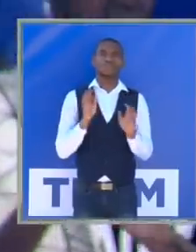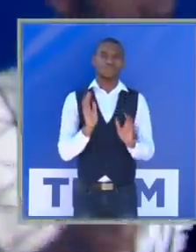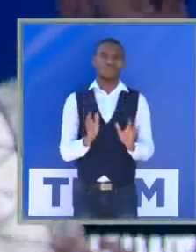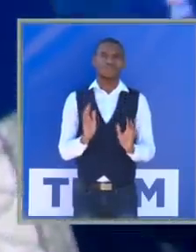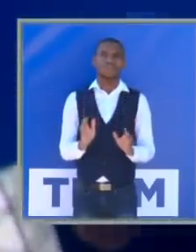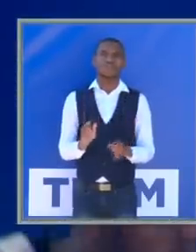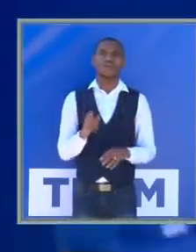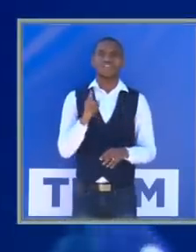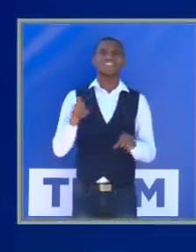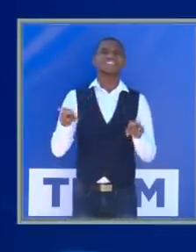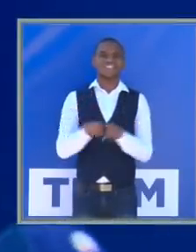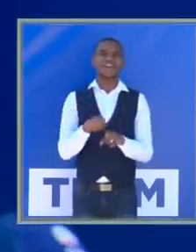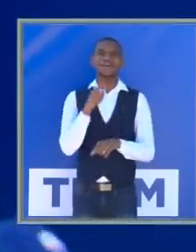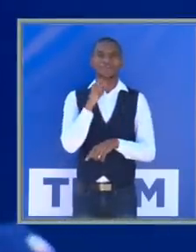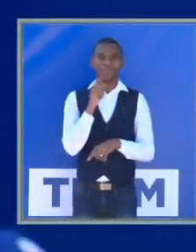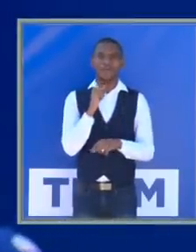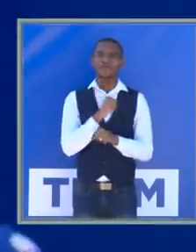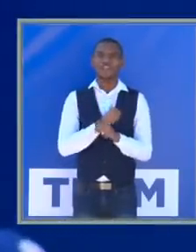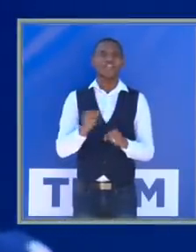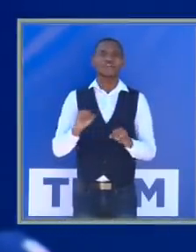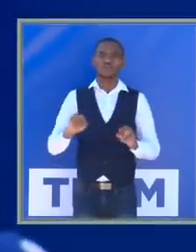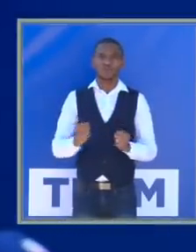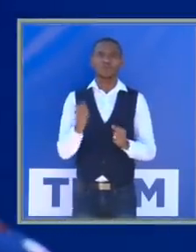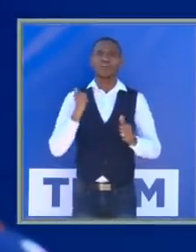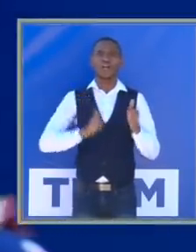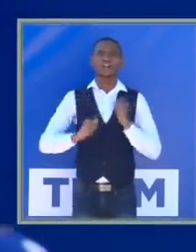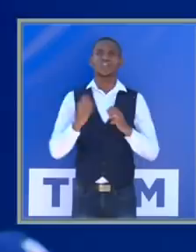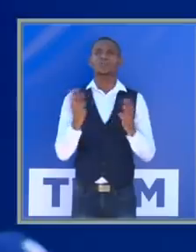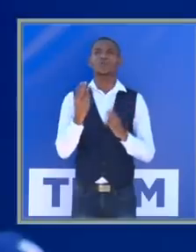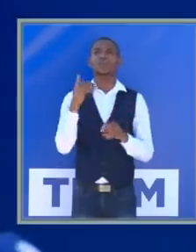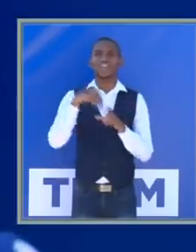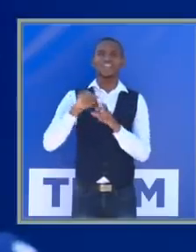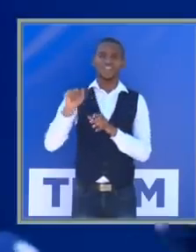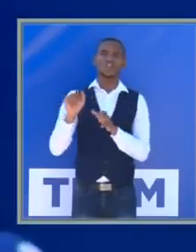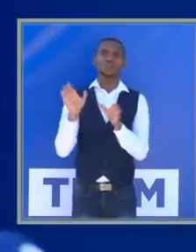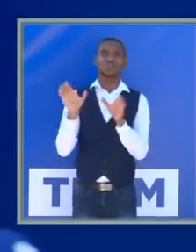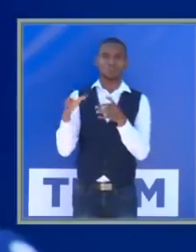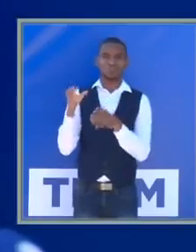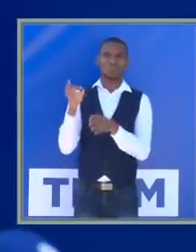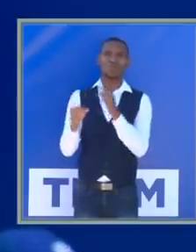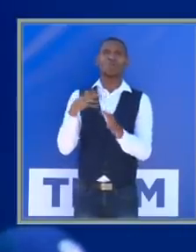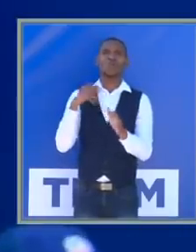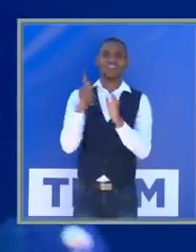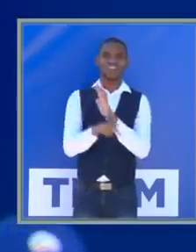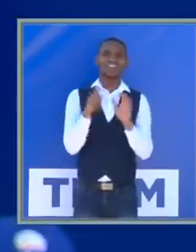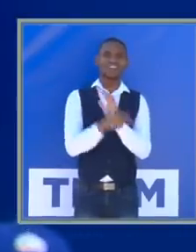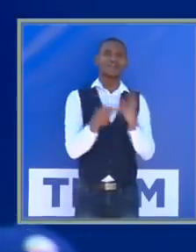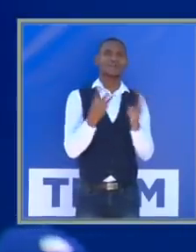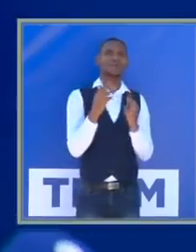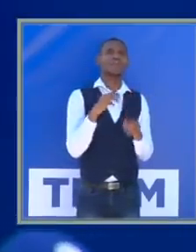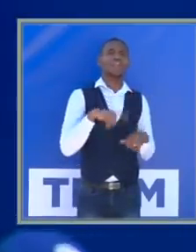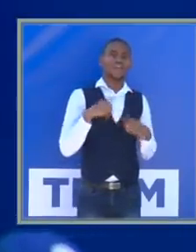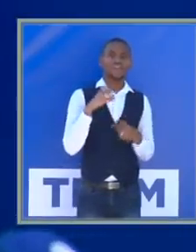He is the same man who never took action against people in his own party who were killing people in Life